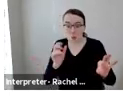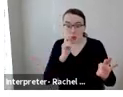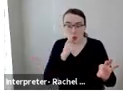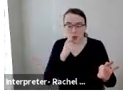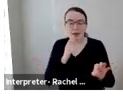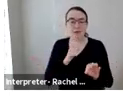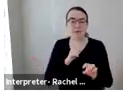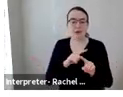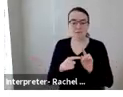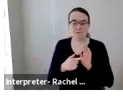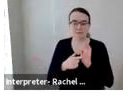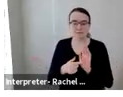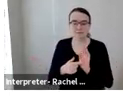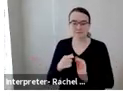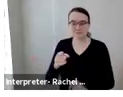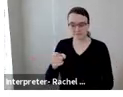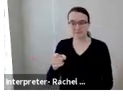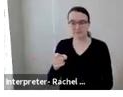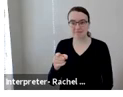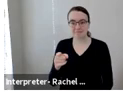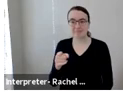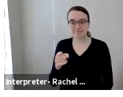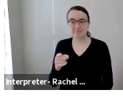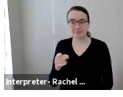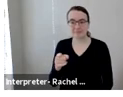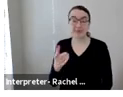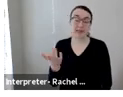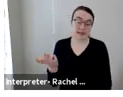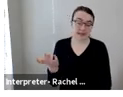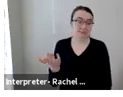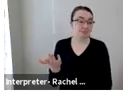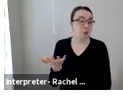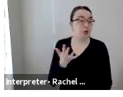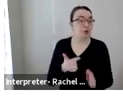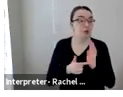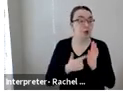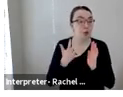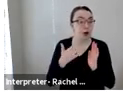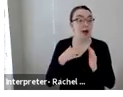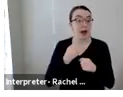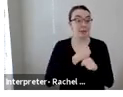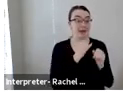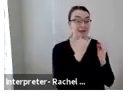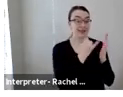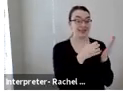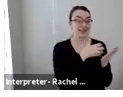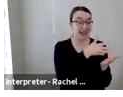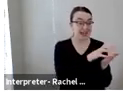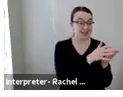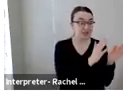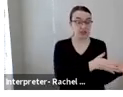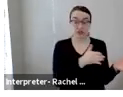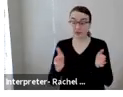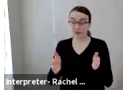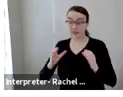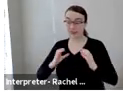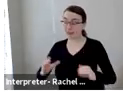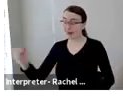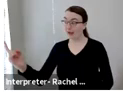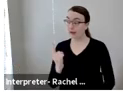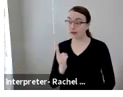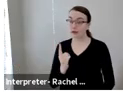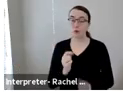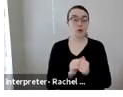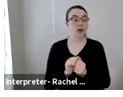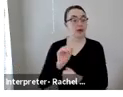as an example to say, hey, you know, I did a sketch. Next thing you know, the client's coming back with a CAD